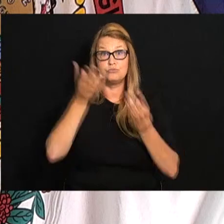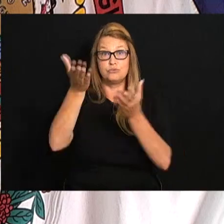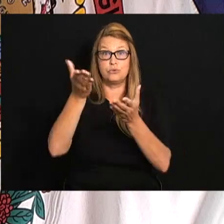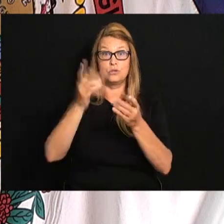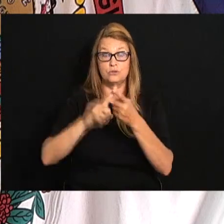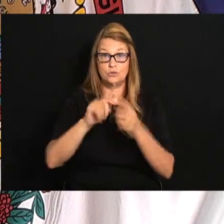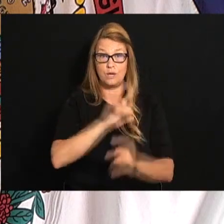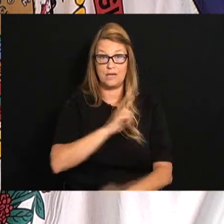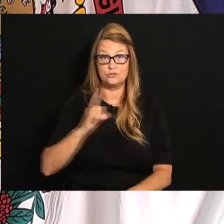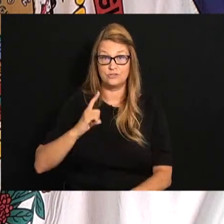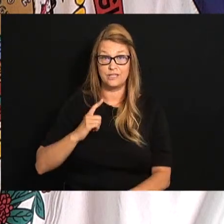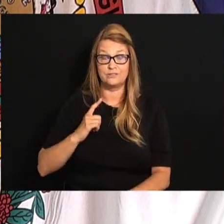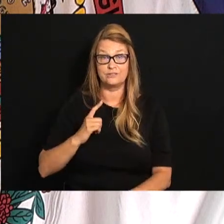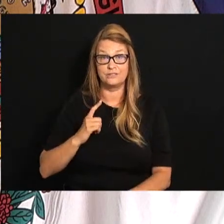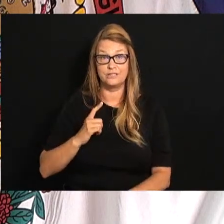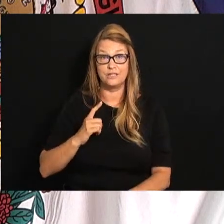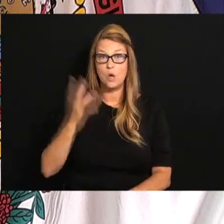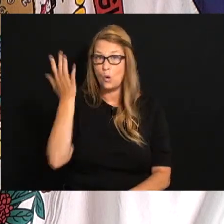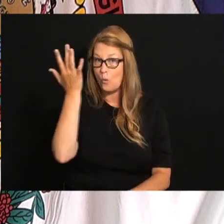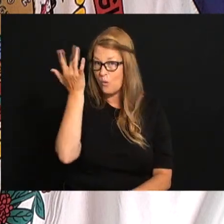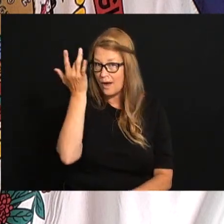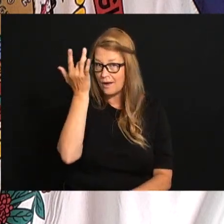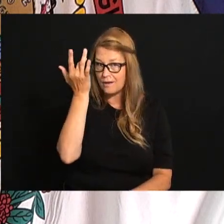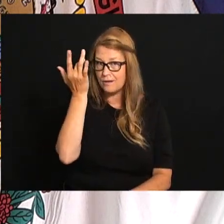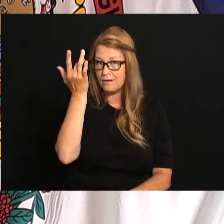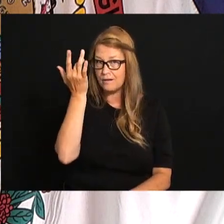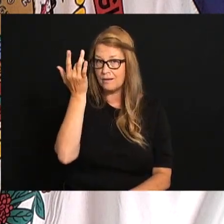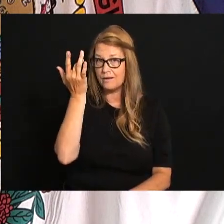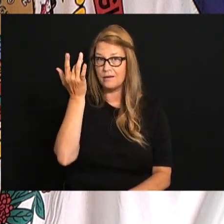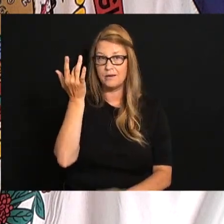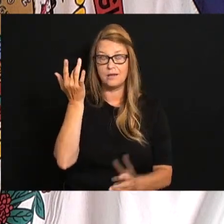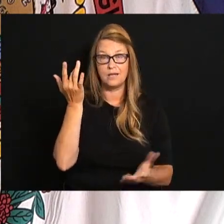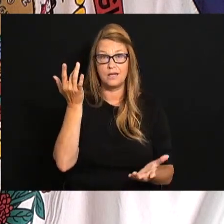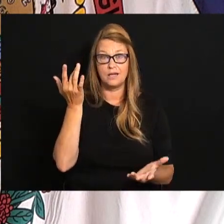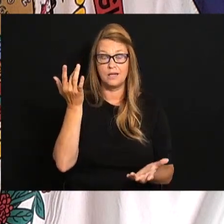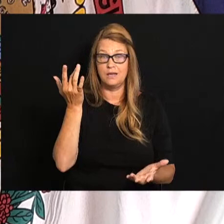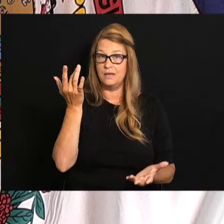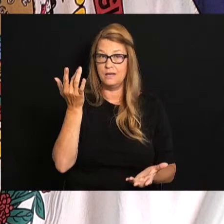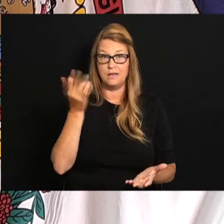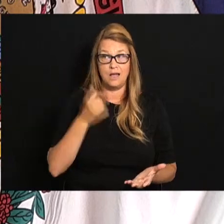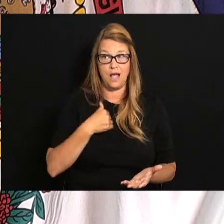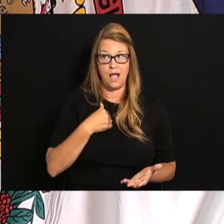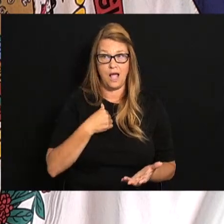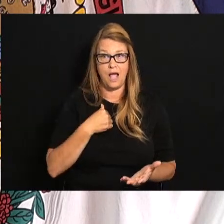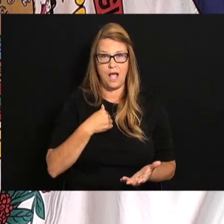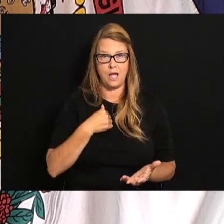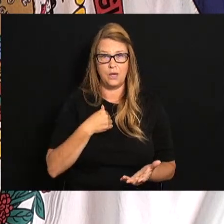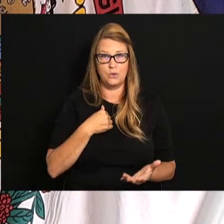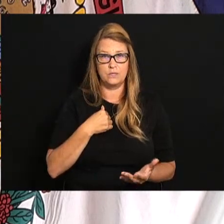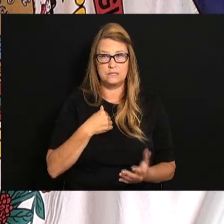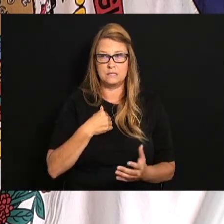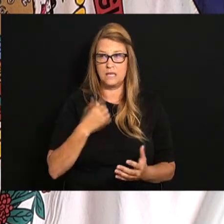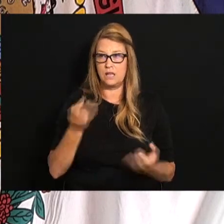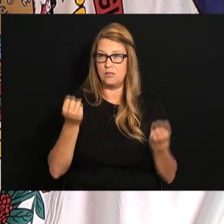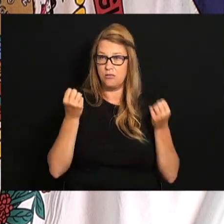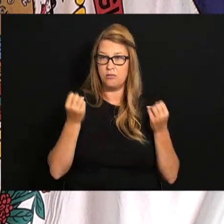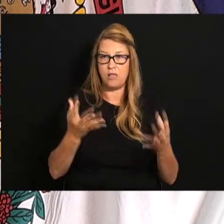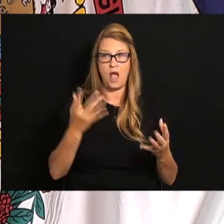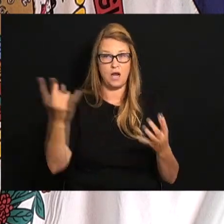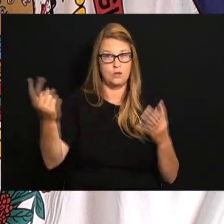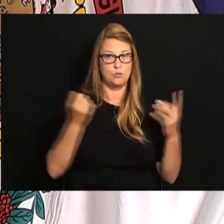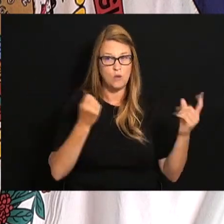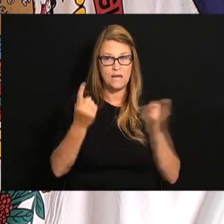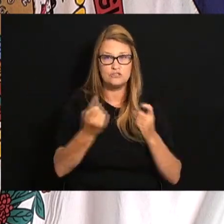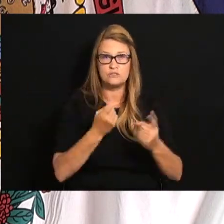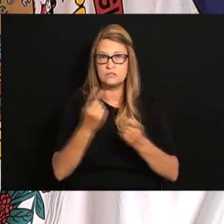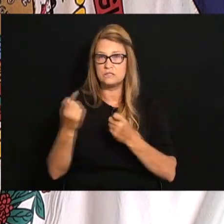And the reason I did was because, you know, I was drawing a lot of questions or flack or